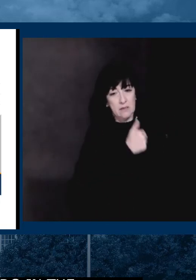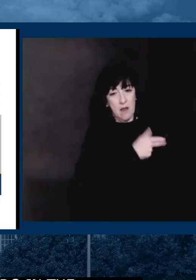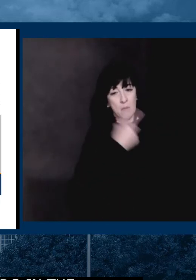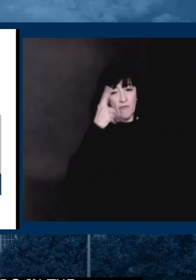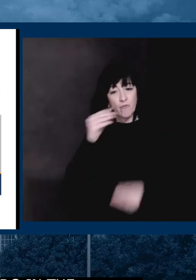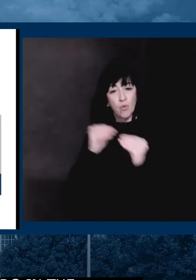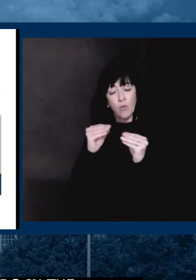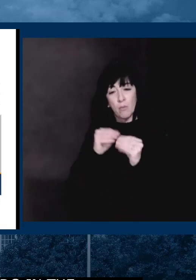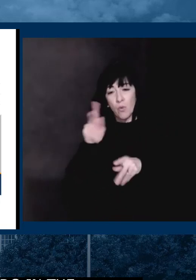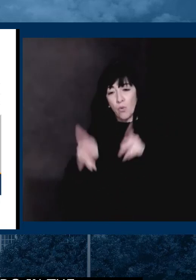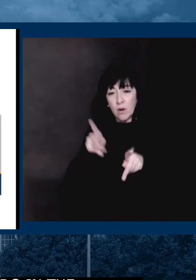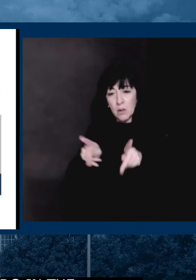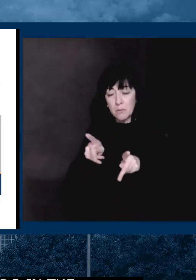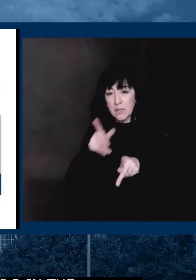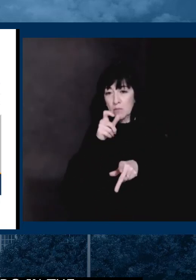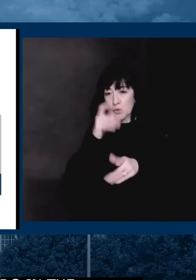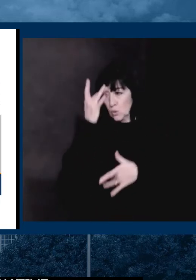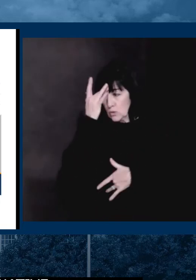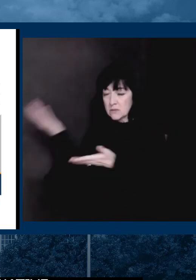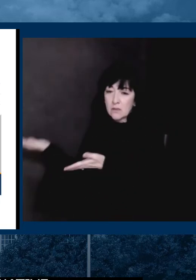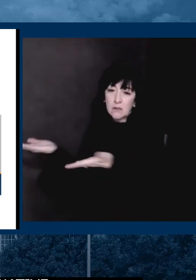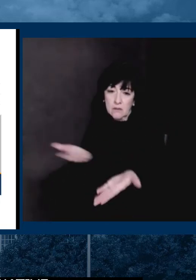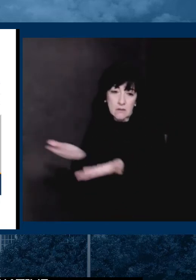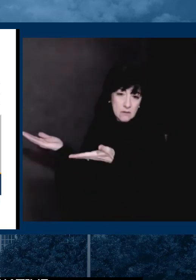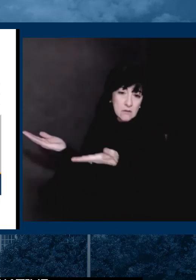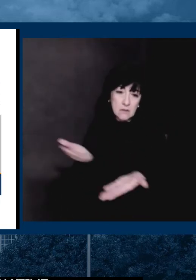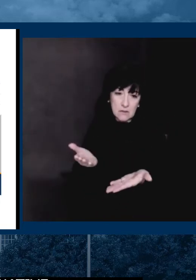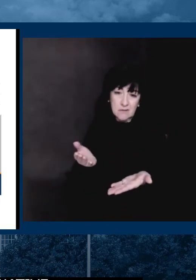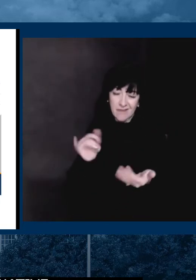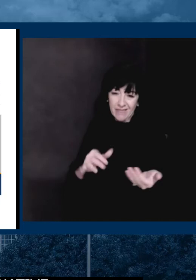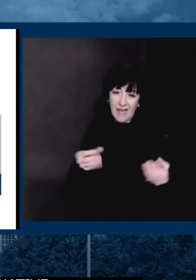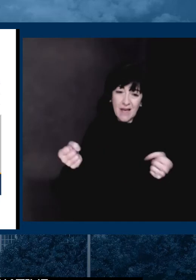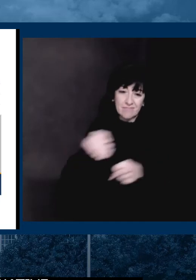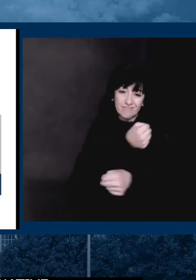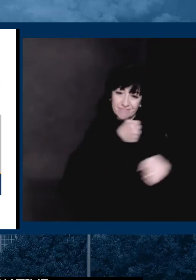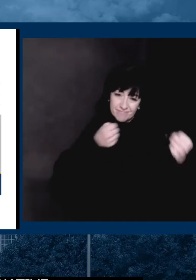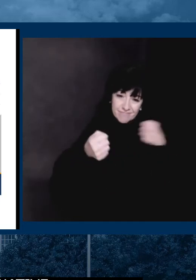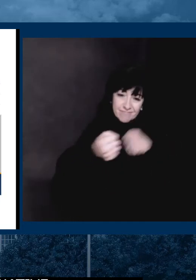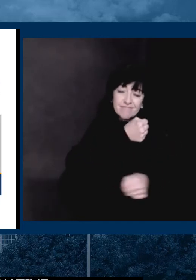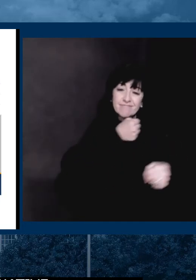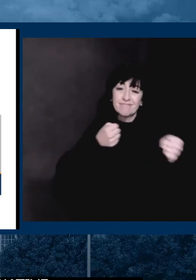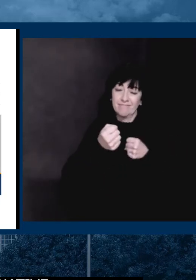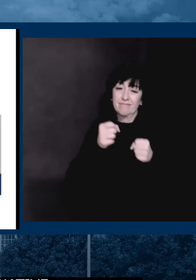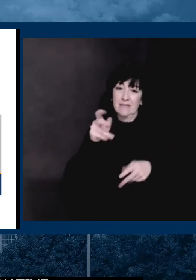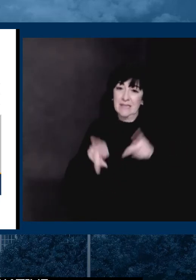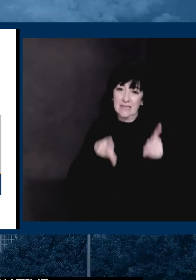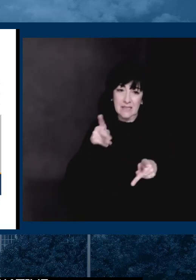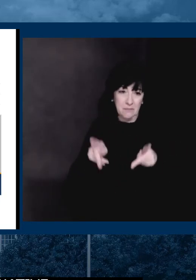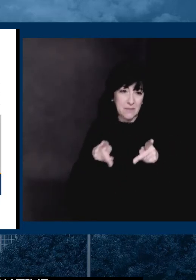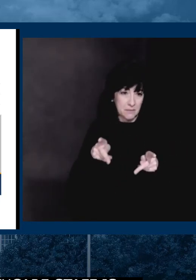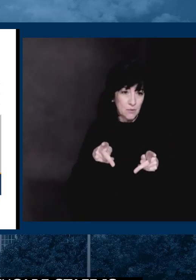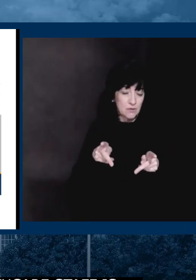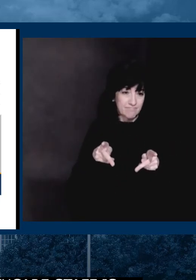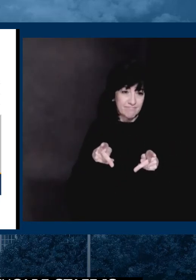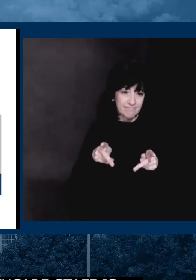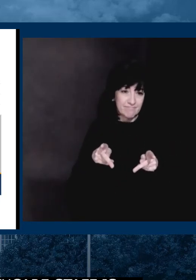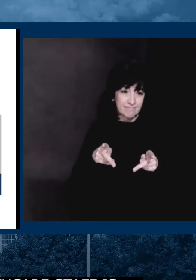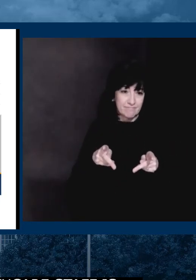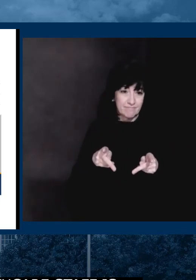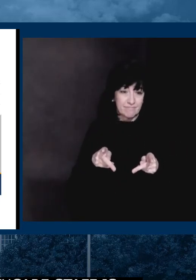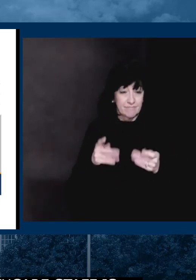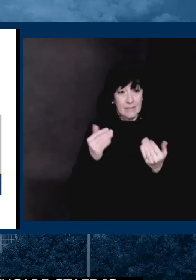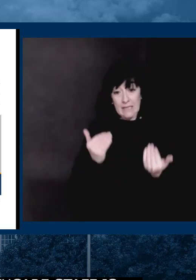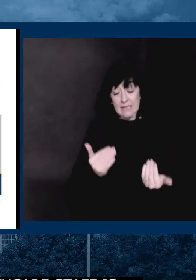now, managing their census, moving people along, particularly now since the quarantine time has been